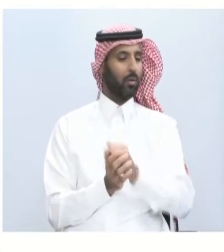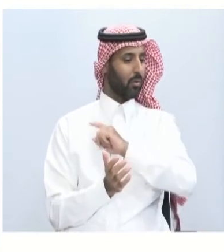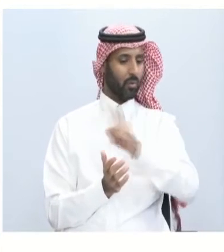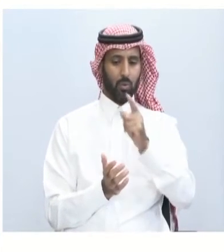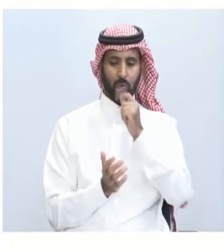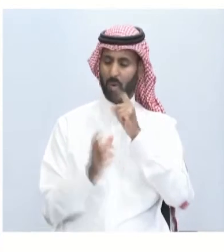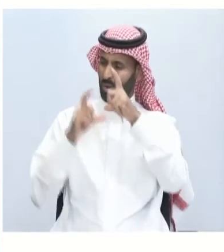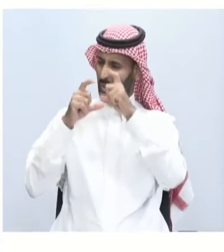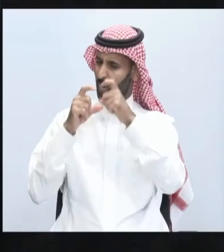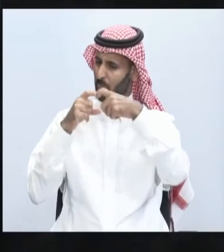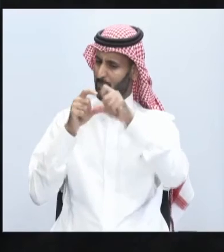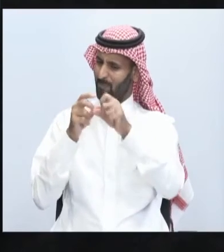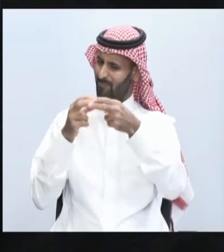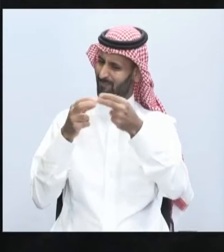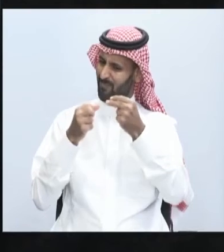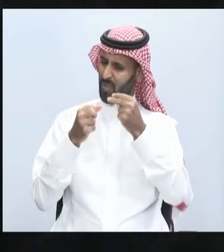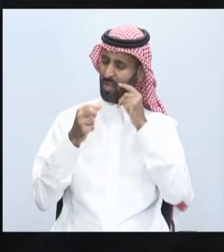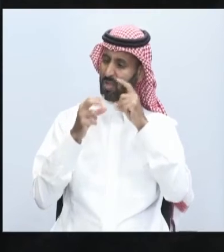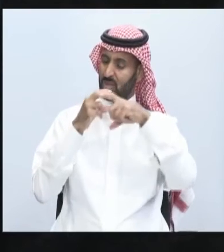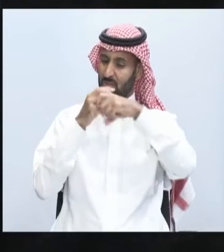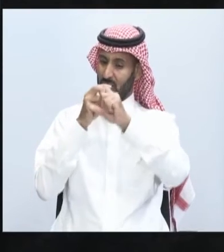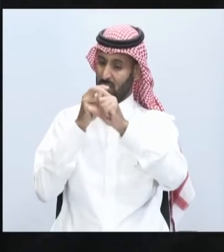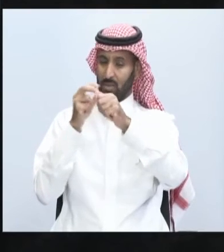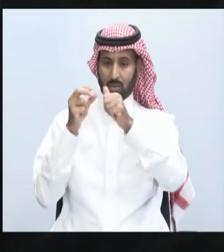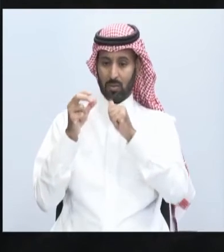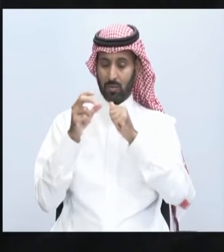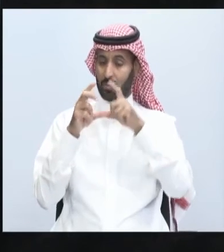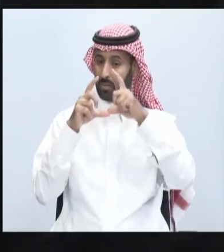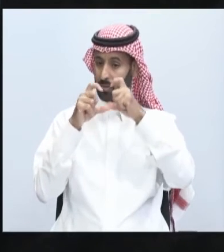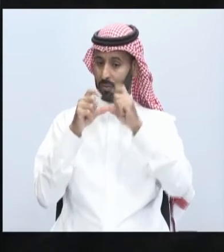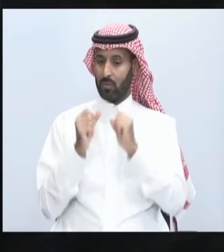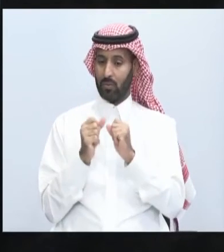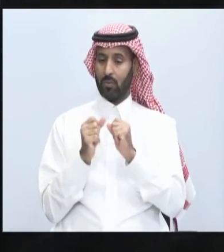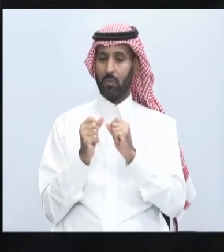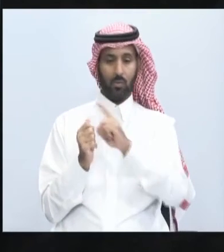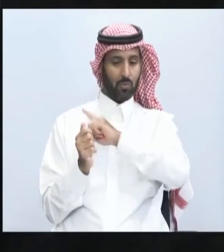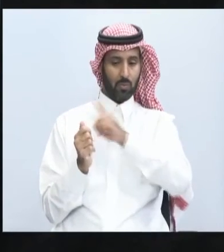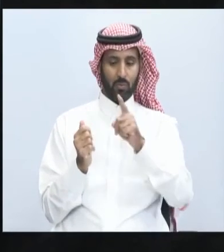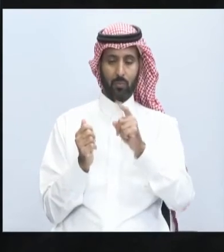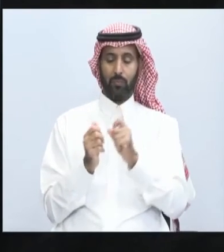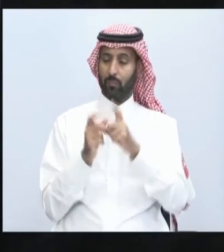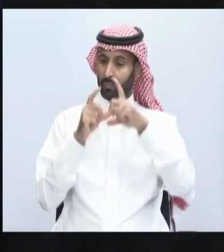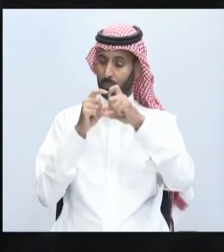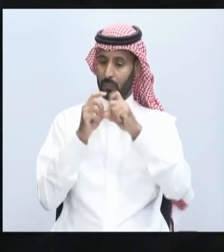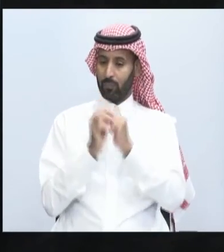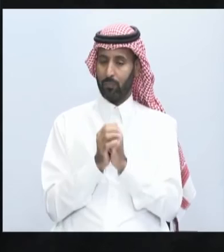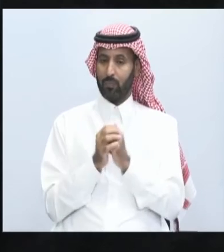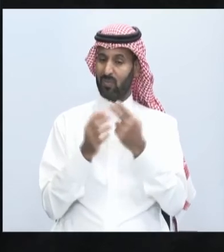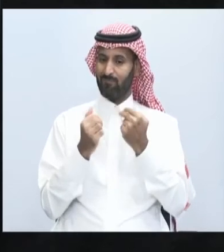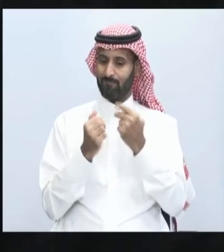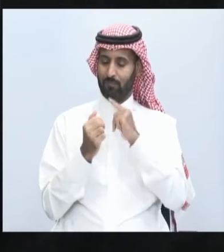take photographs. Don't take photographs. It means that taking a photo is not